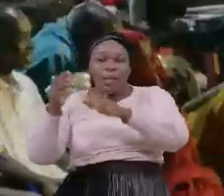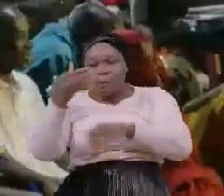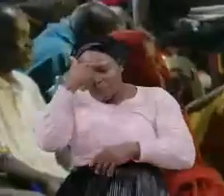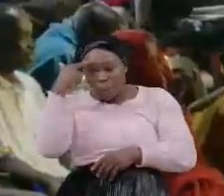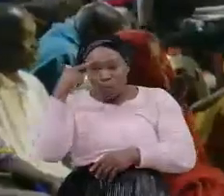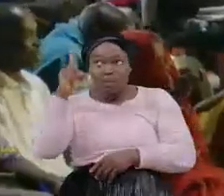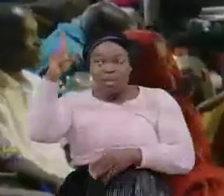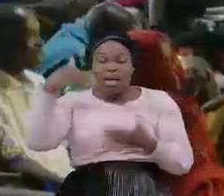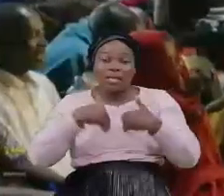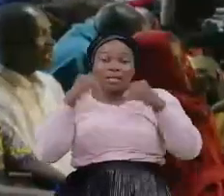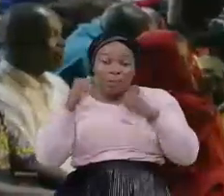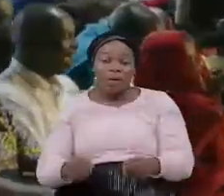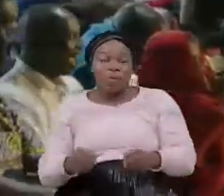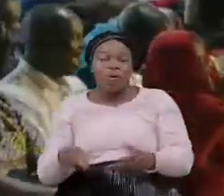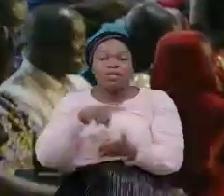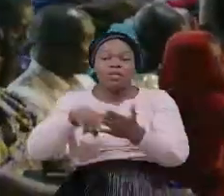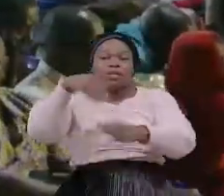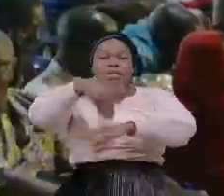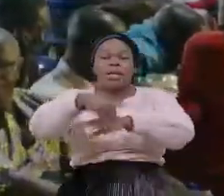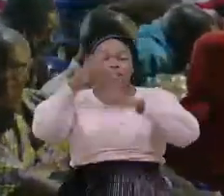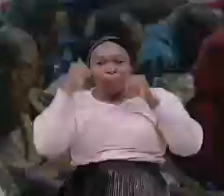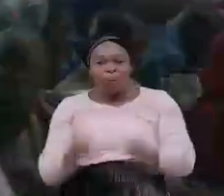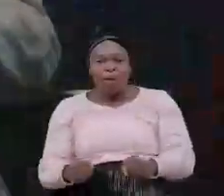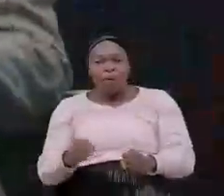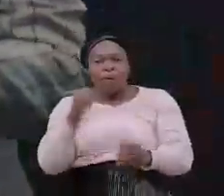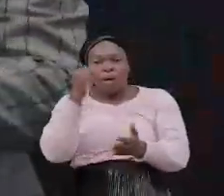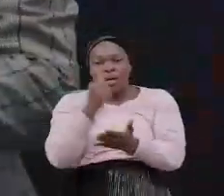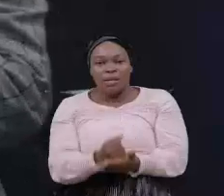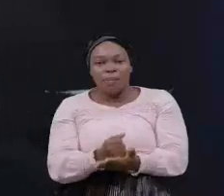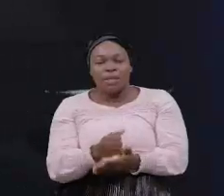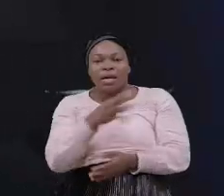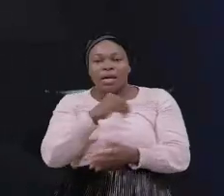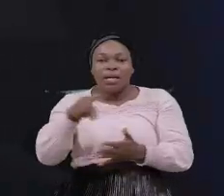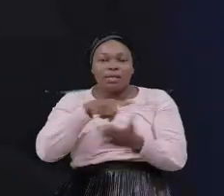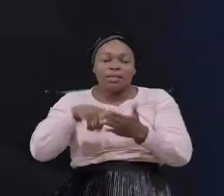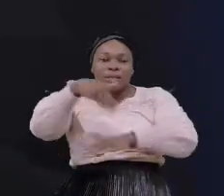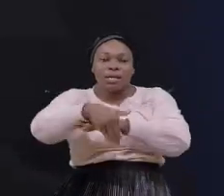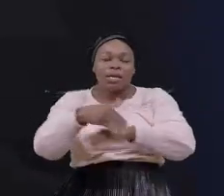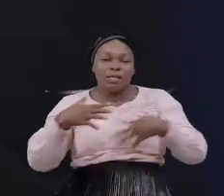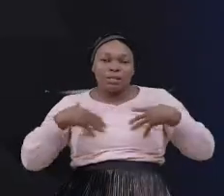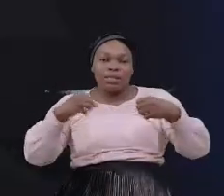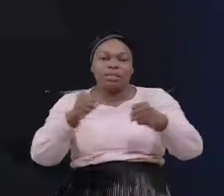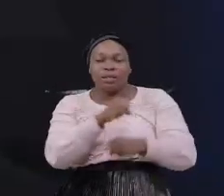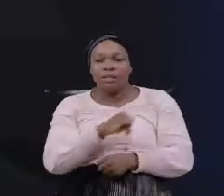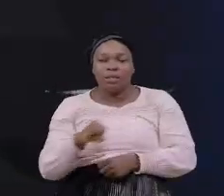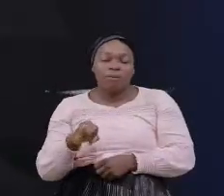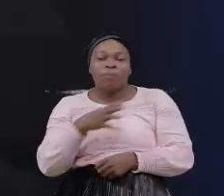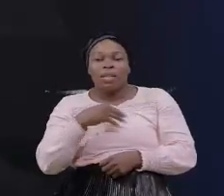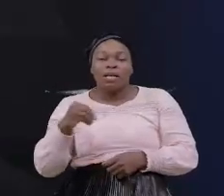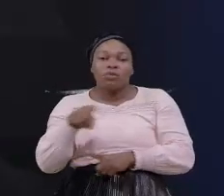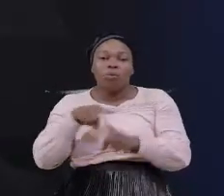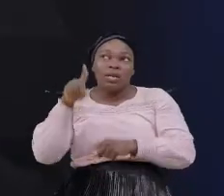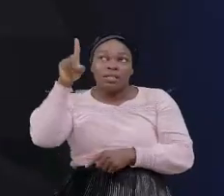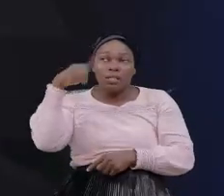Tonight, power. And tonight, healing. When he saw their faith, he said unto the